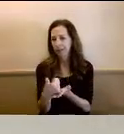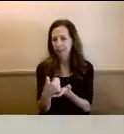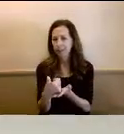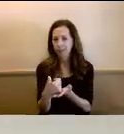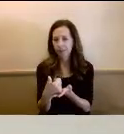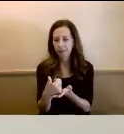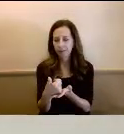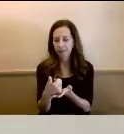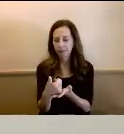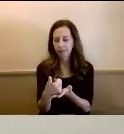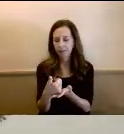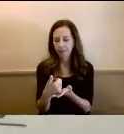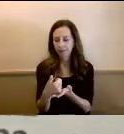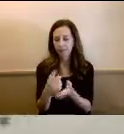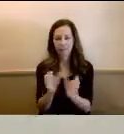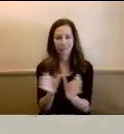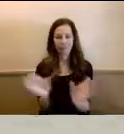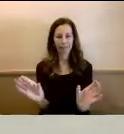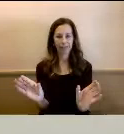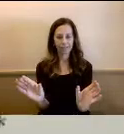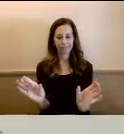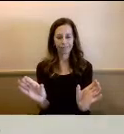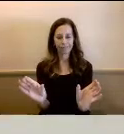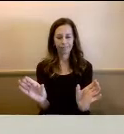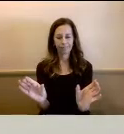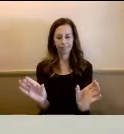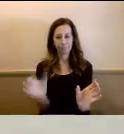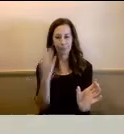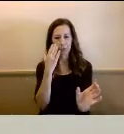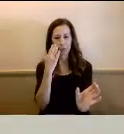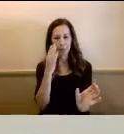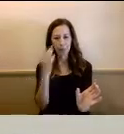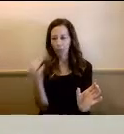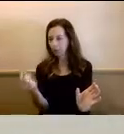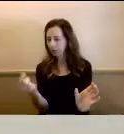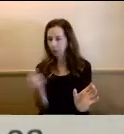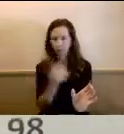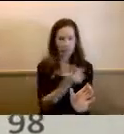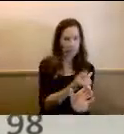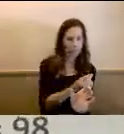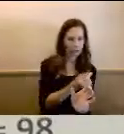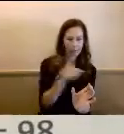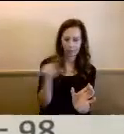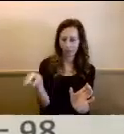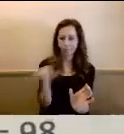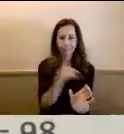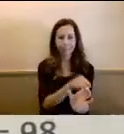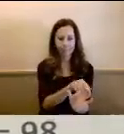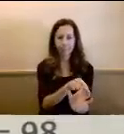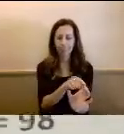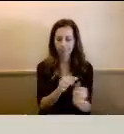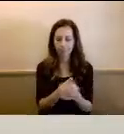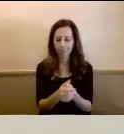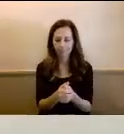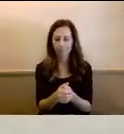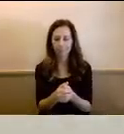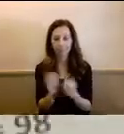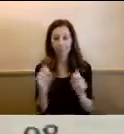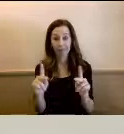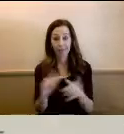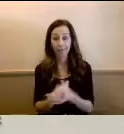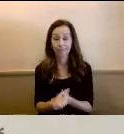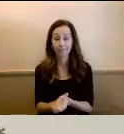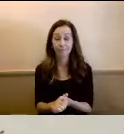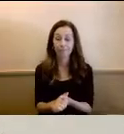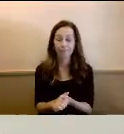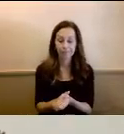helps if you can just split it up so that you know where you're going to be doing the other process,